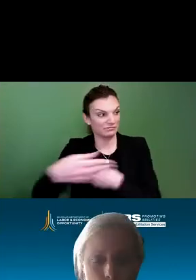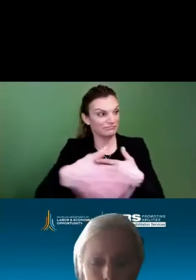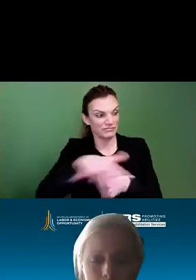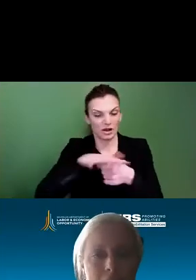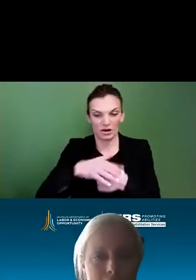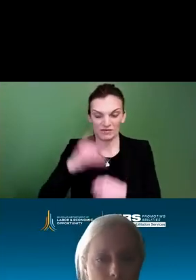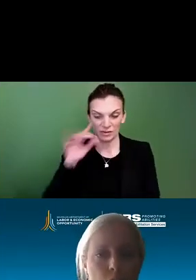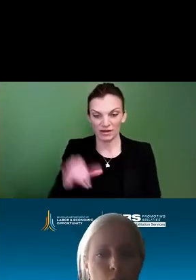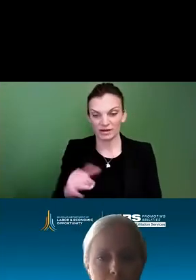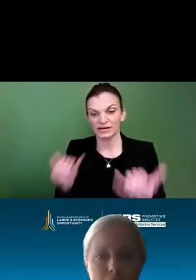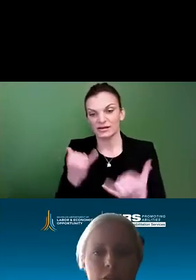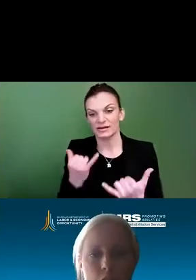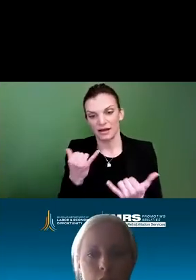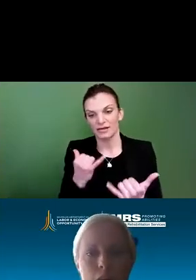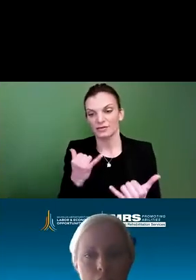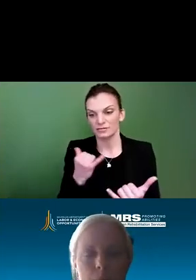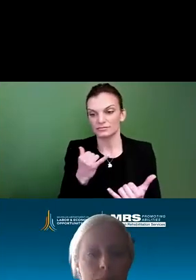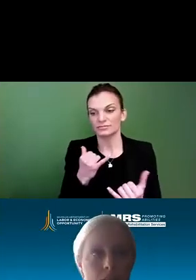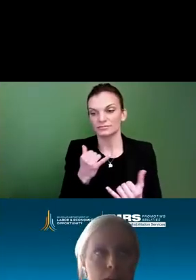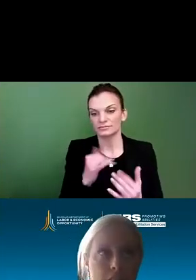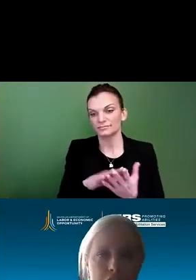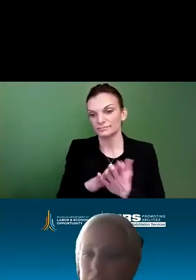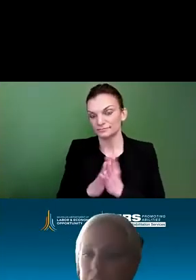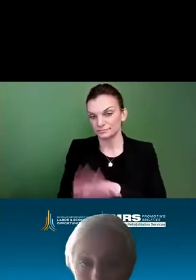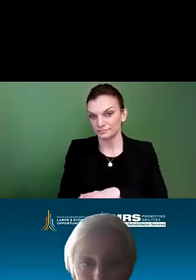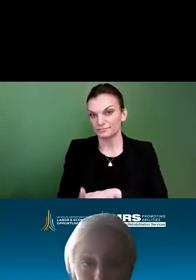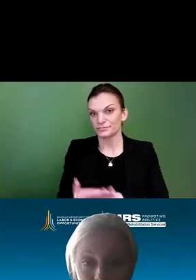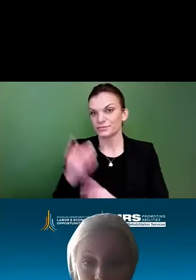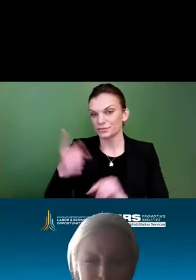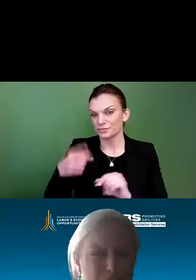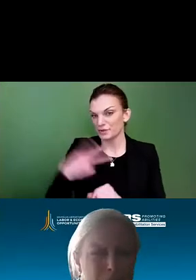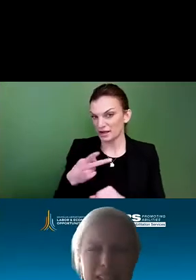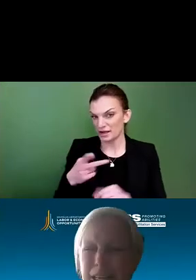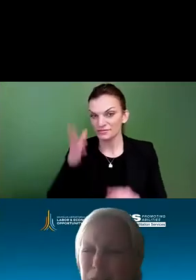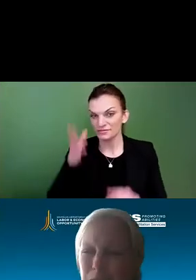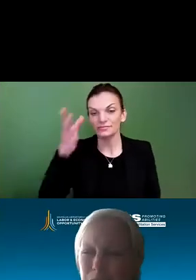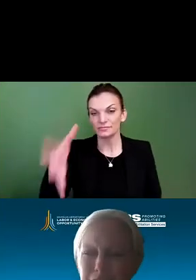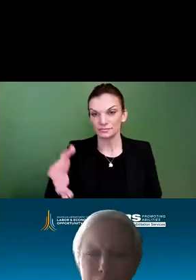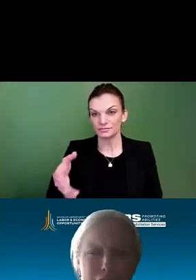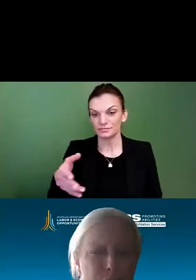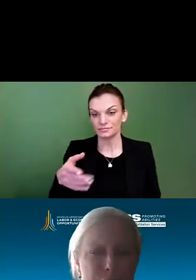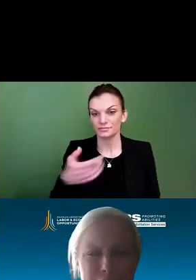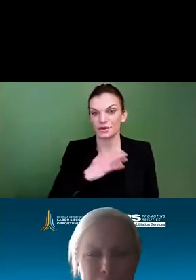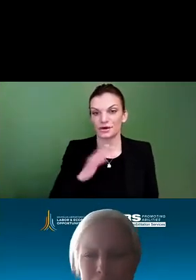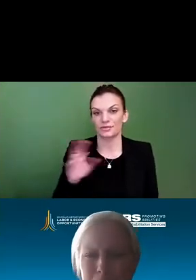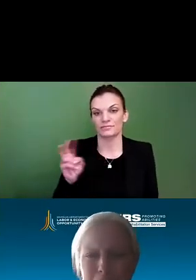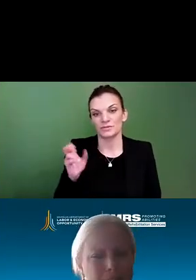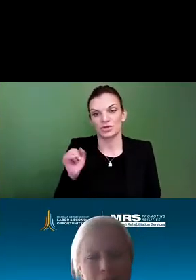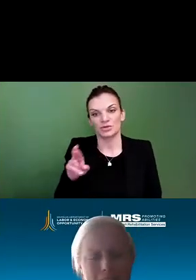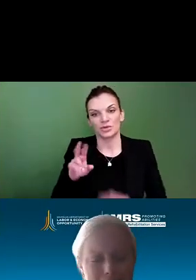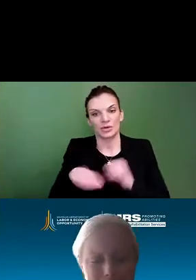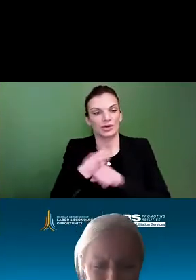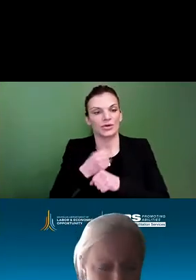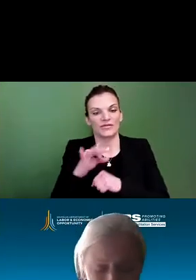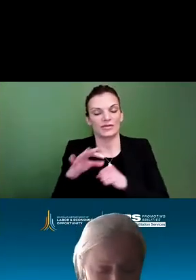So now we're going into a year and a half later. Somebody said to me, we're going into our junior year of the pandemic.